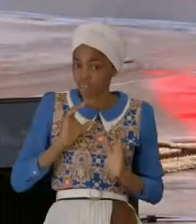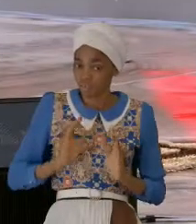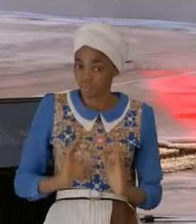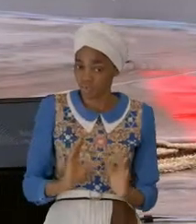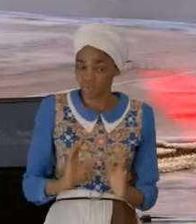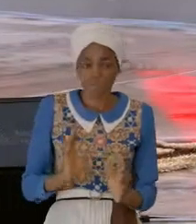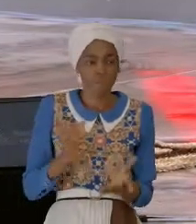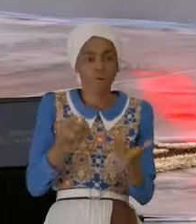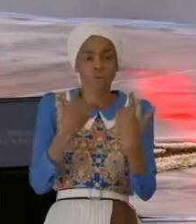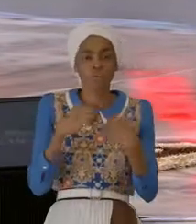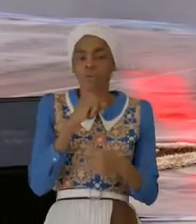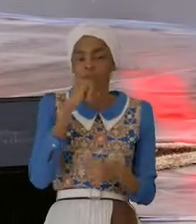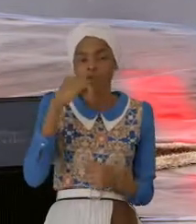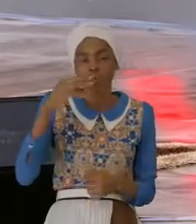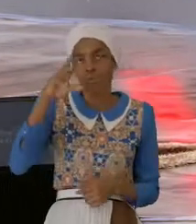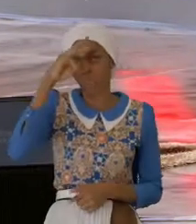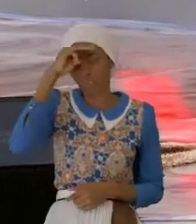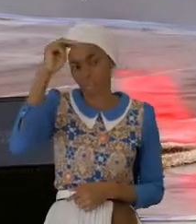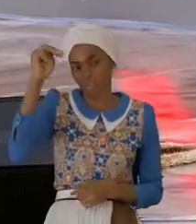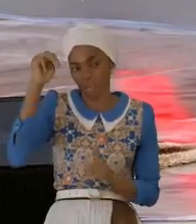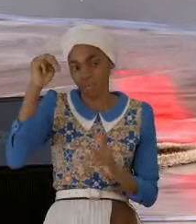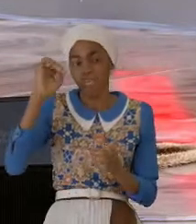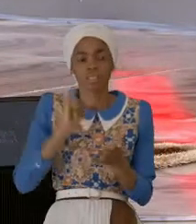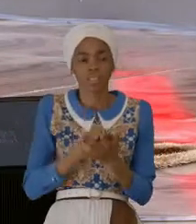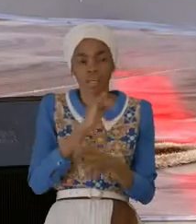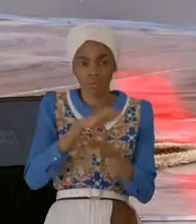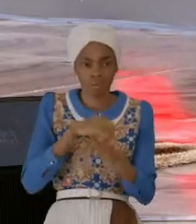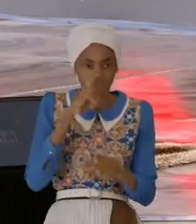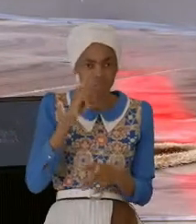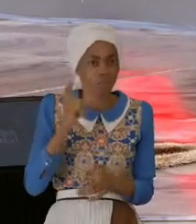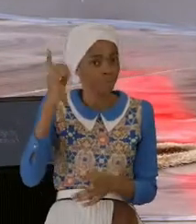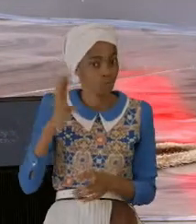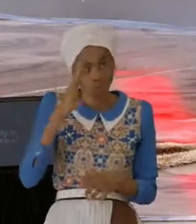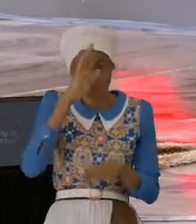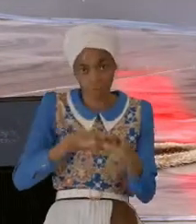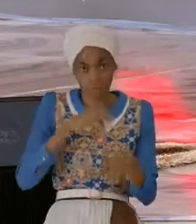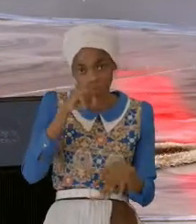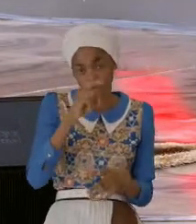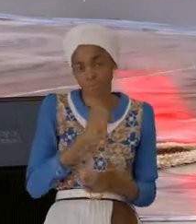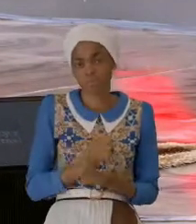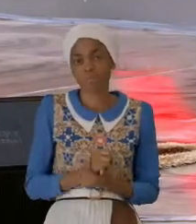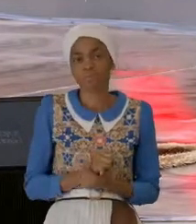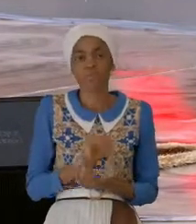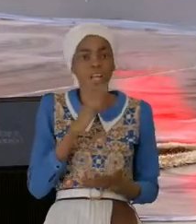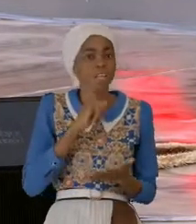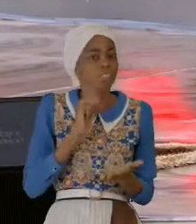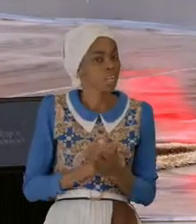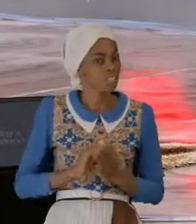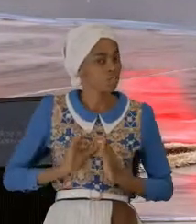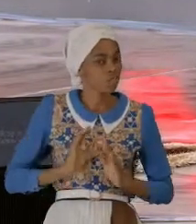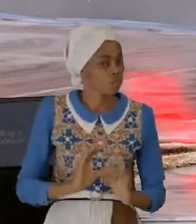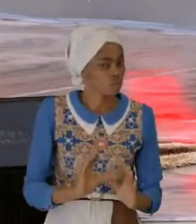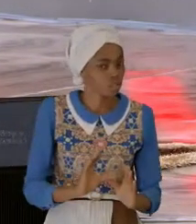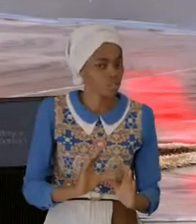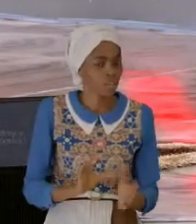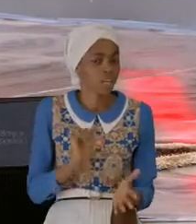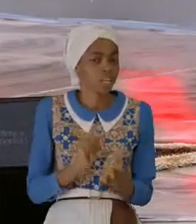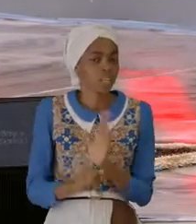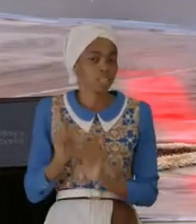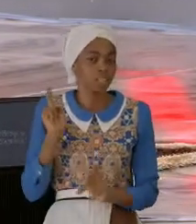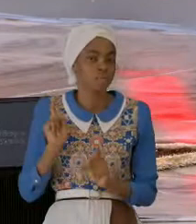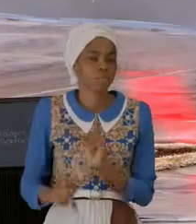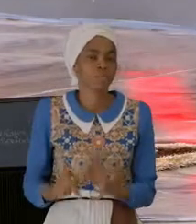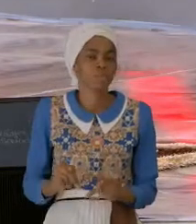of him that calls you God called you and that persuasion those people